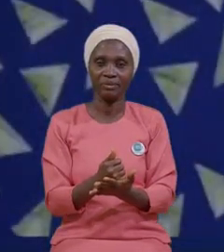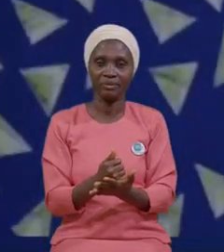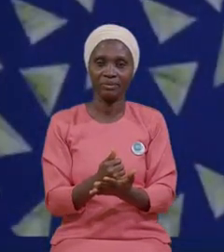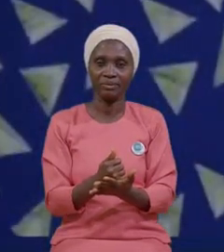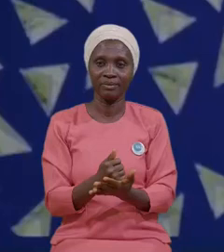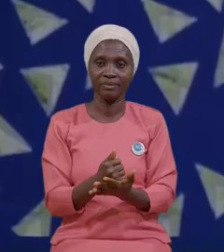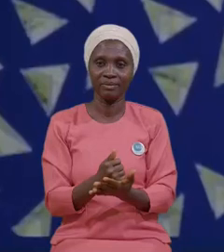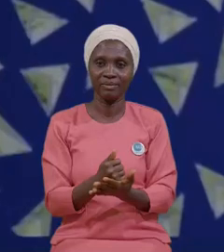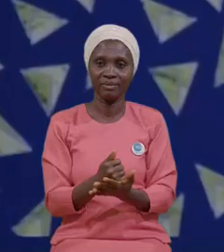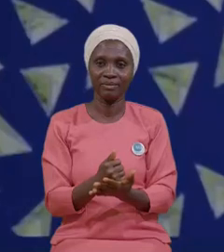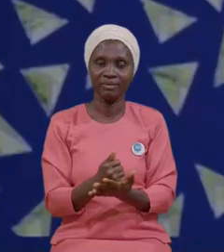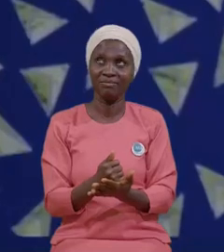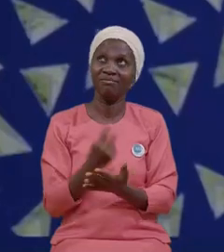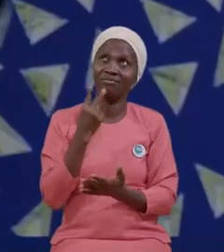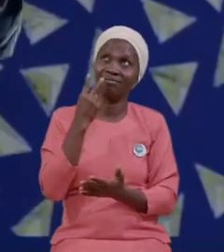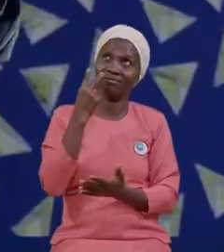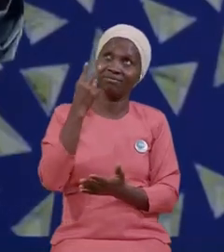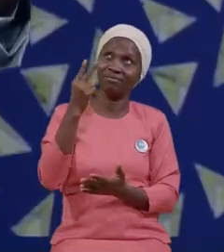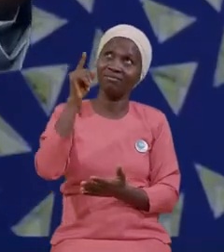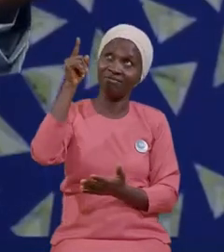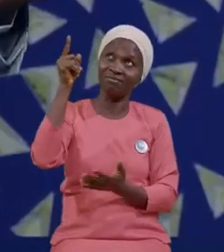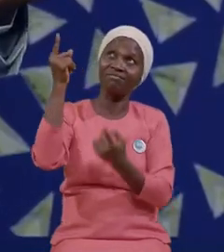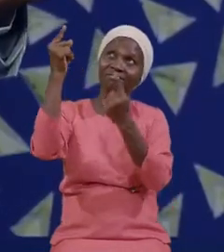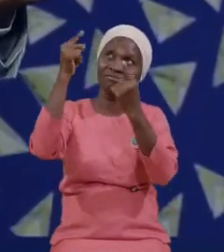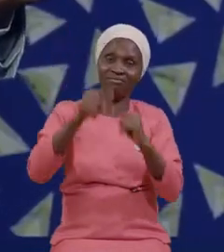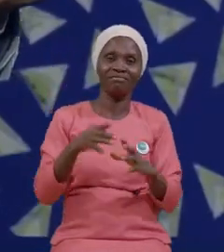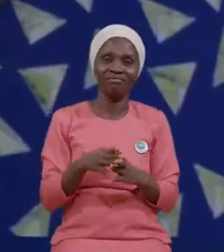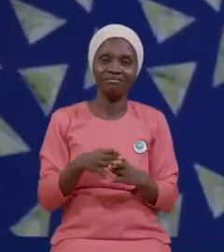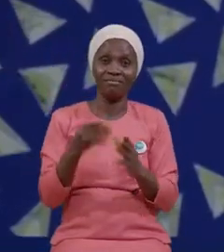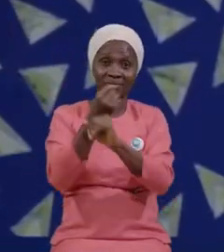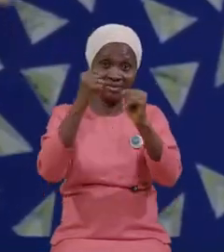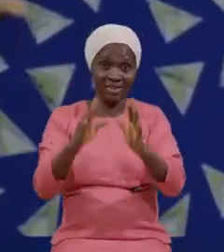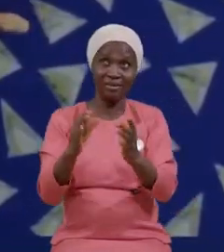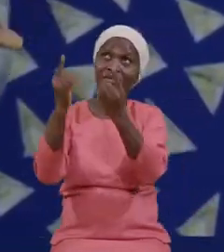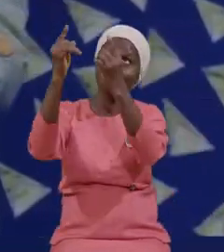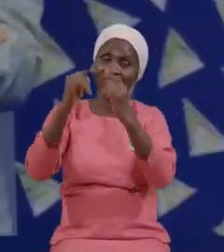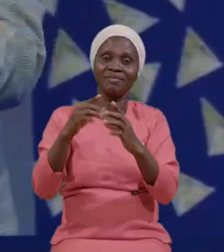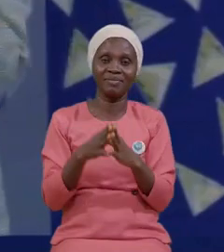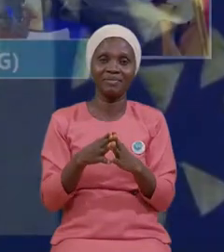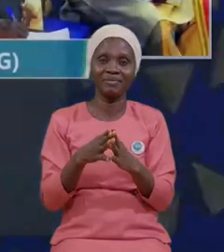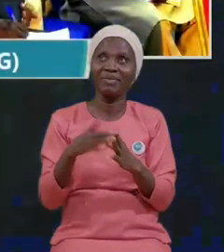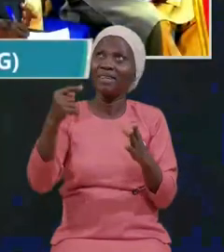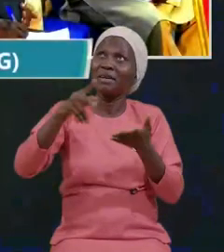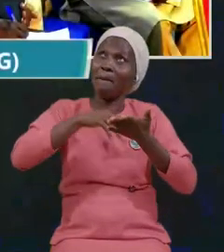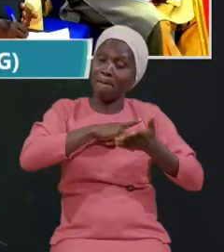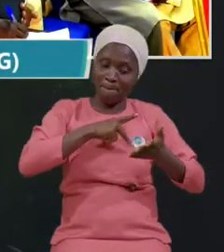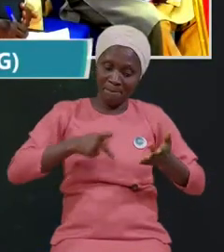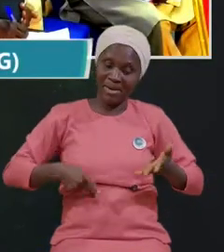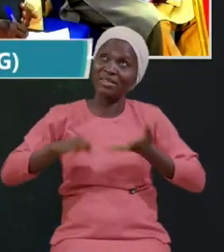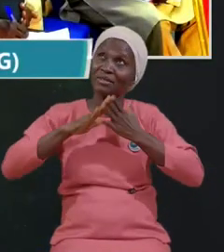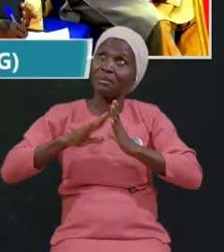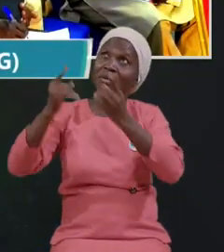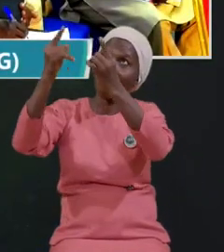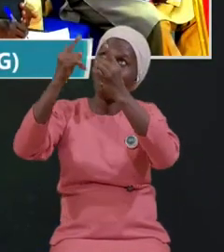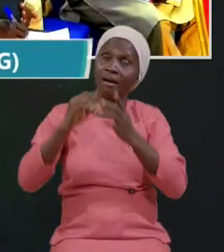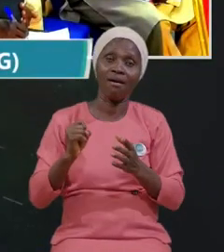Behold, he comes. The Savior comes. The Prince of Peace comes.